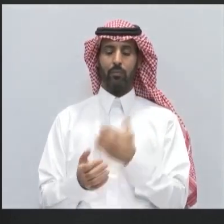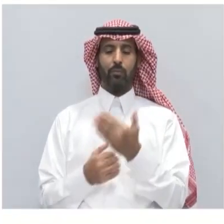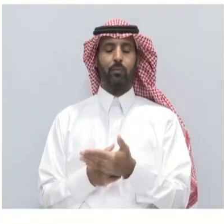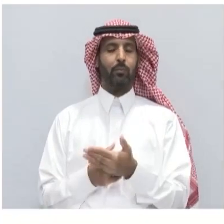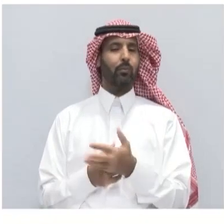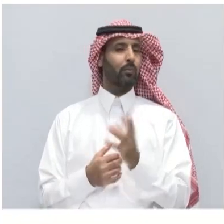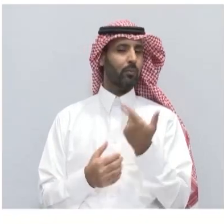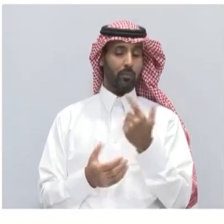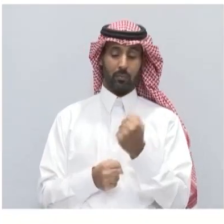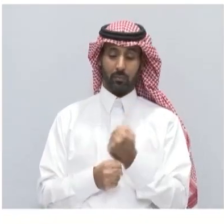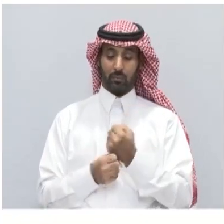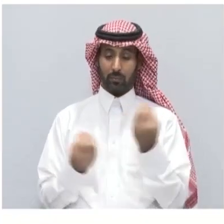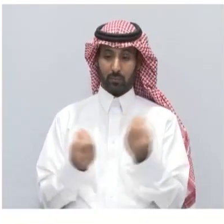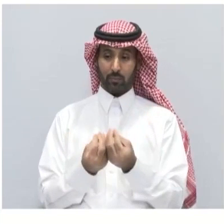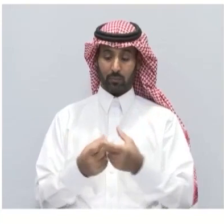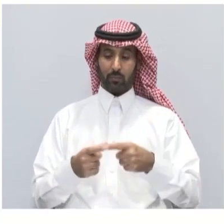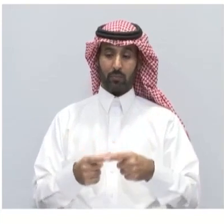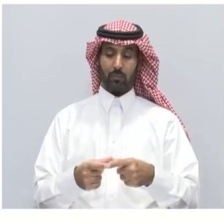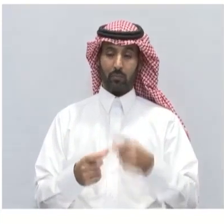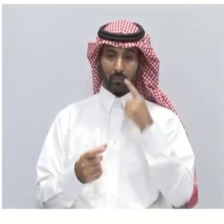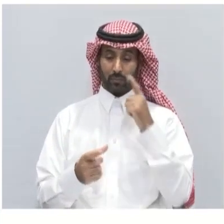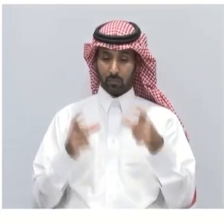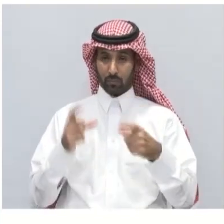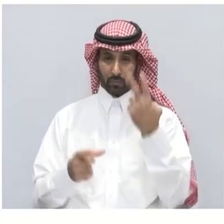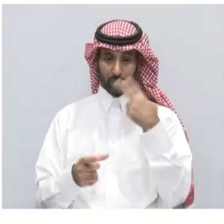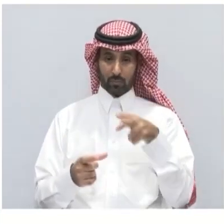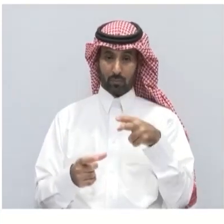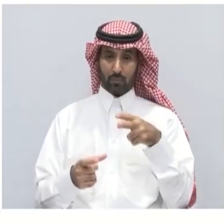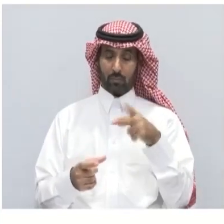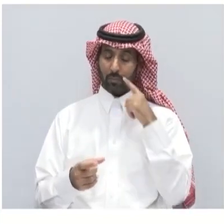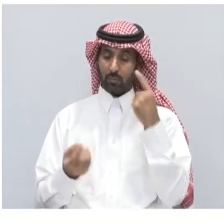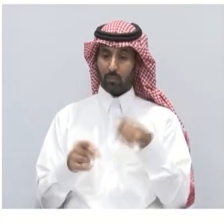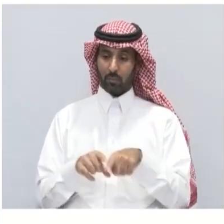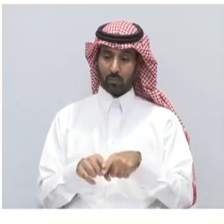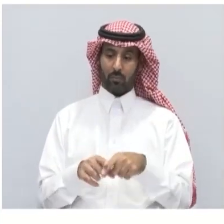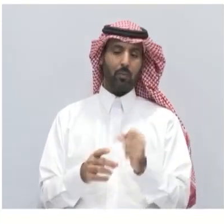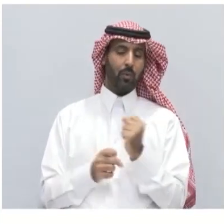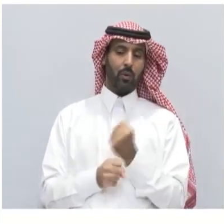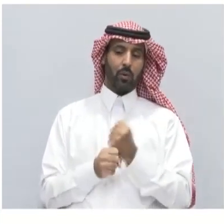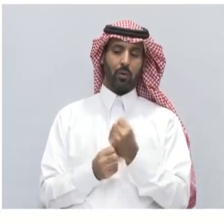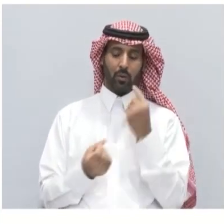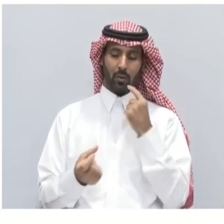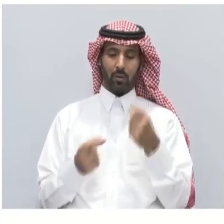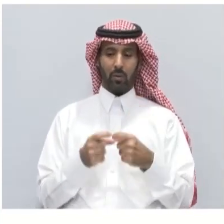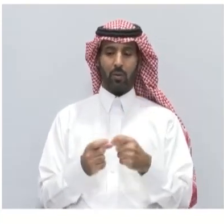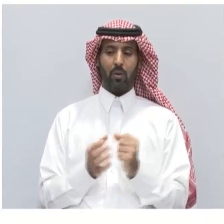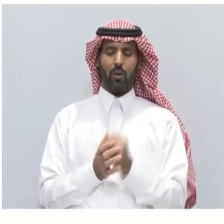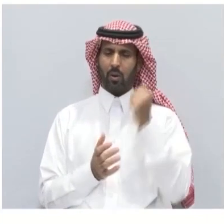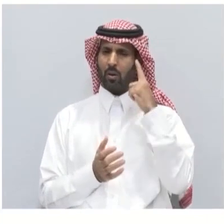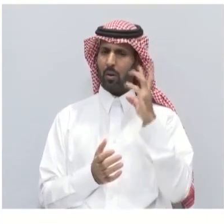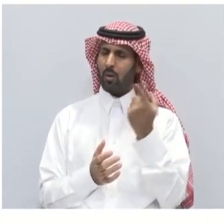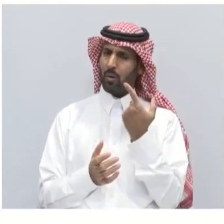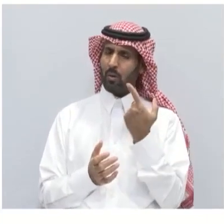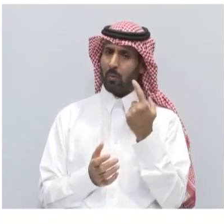So work in pairs here or group, if you're a group watching, or maybe you with your friend, work in pairs or group. Think about